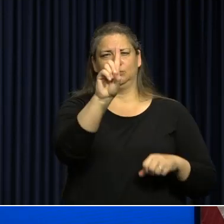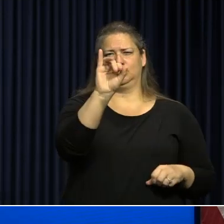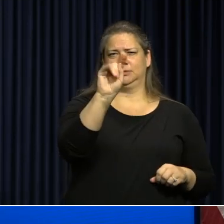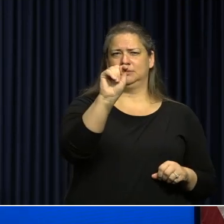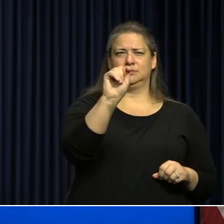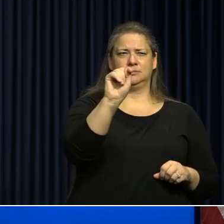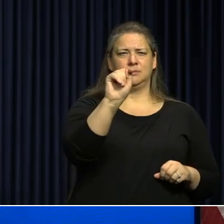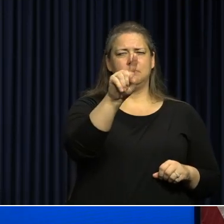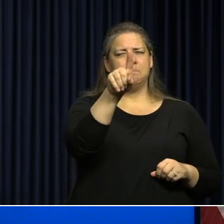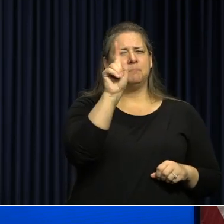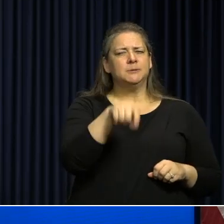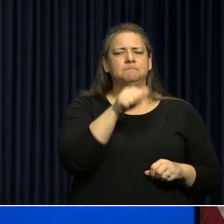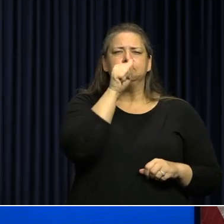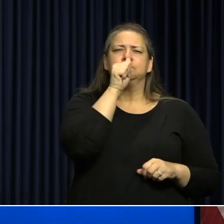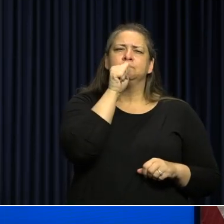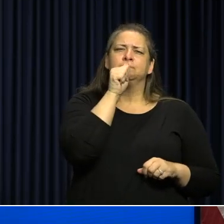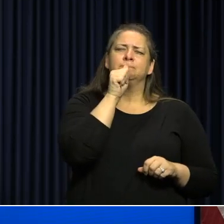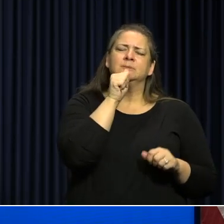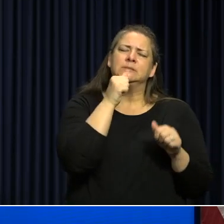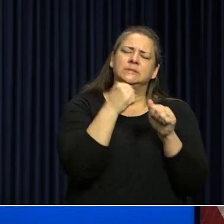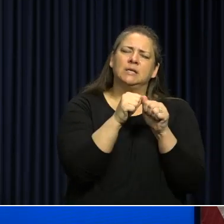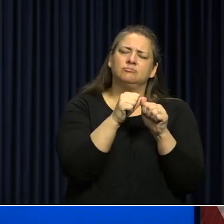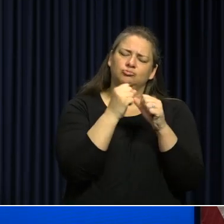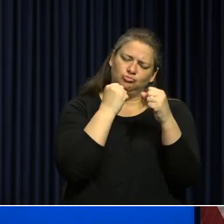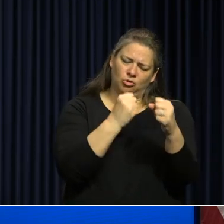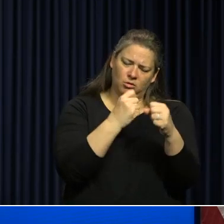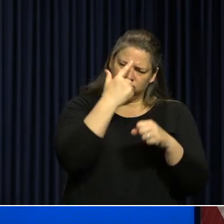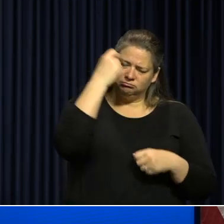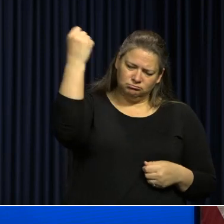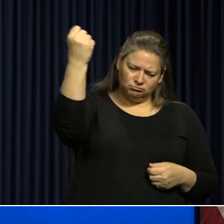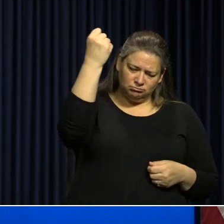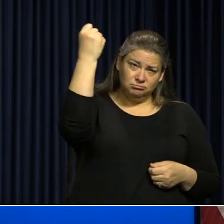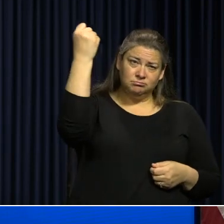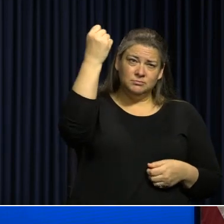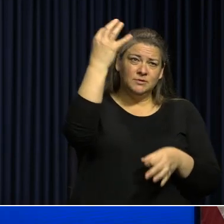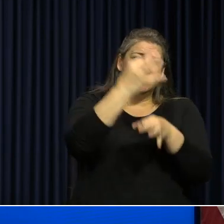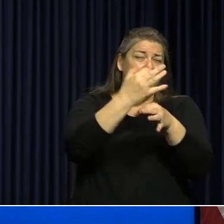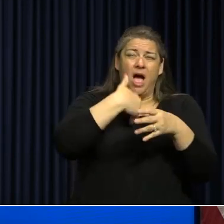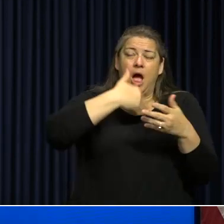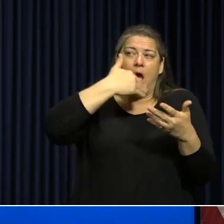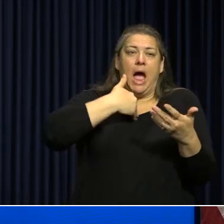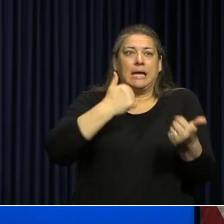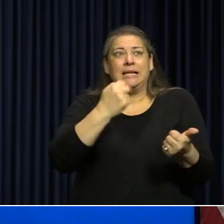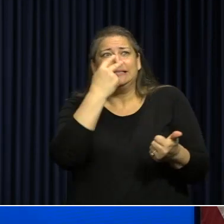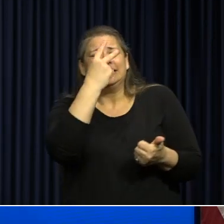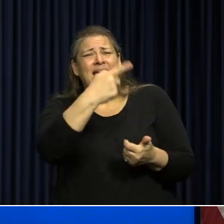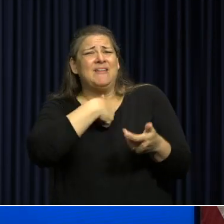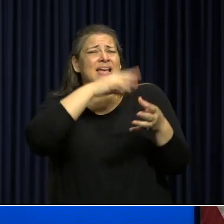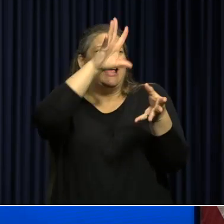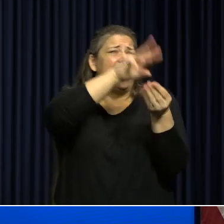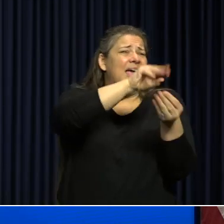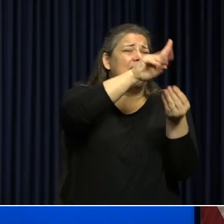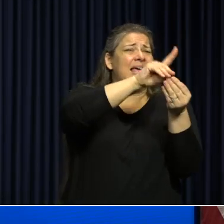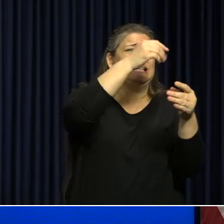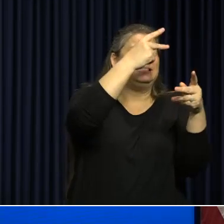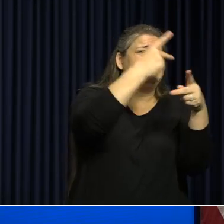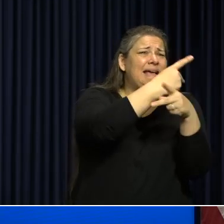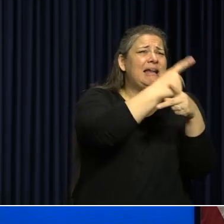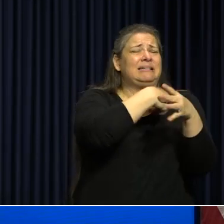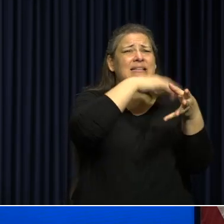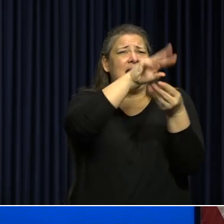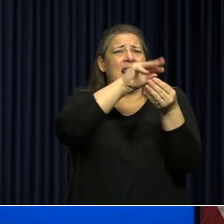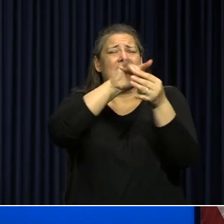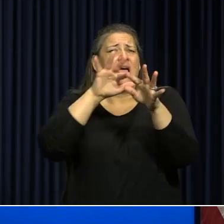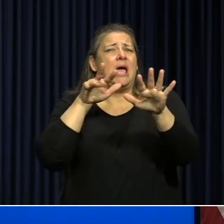need you to stick with us, and we need you to stay strong. You know, I can see the light at the end of the tunnel. With all the data, with everything else, I can see